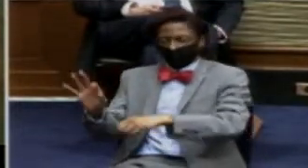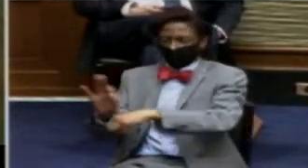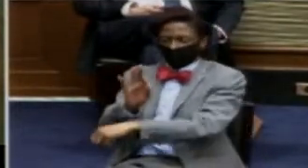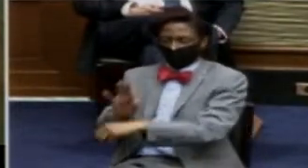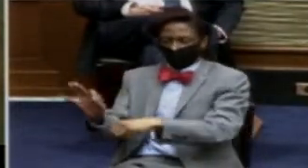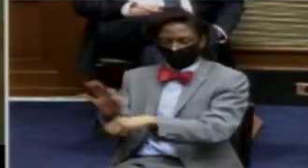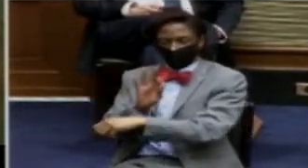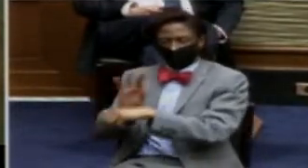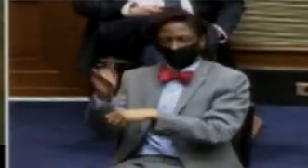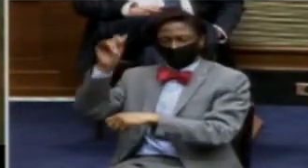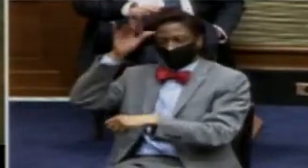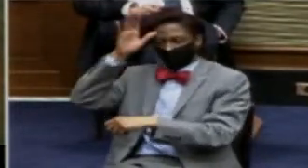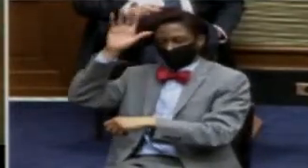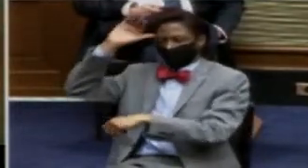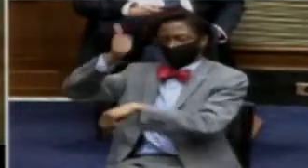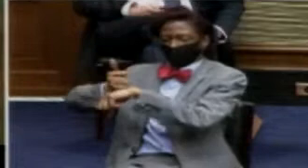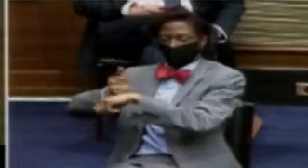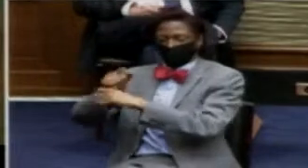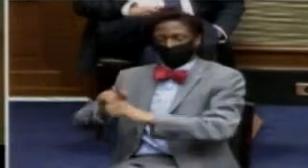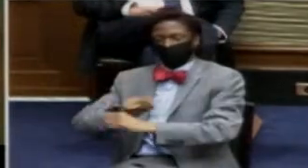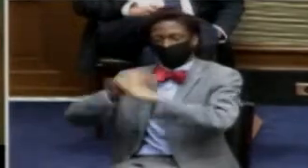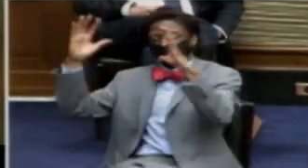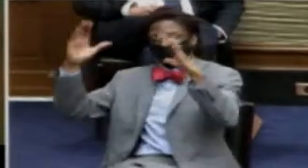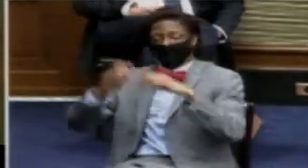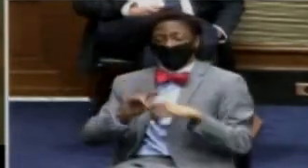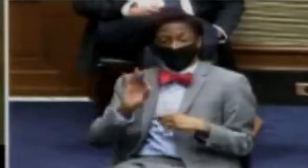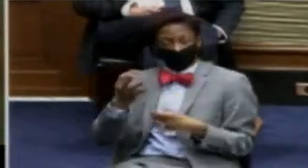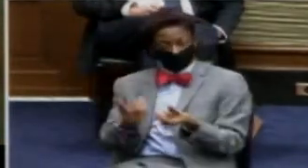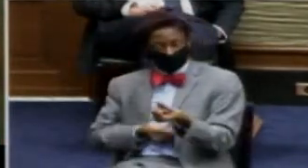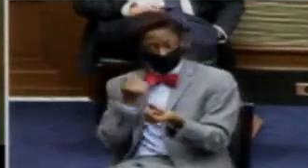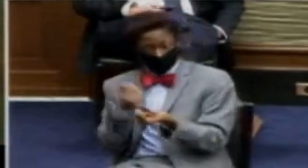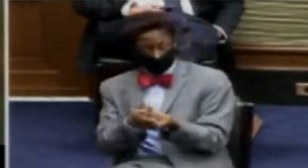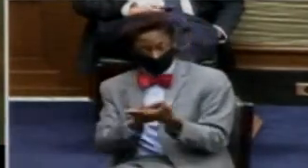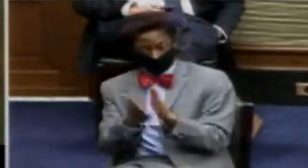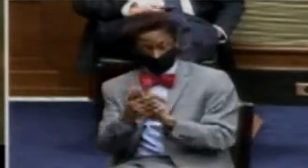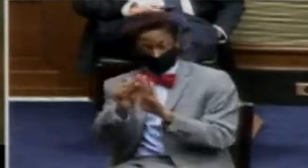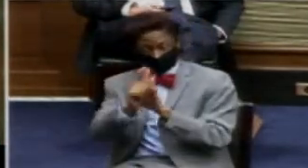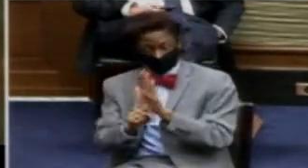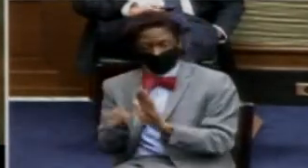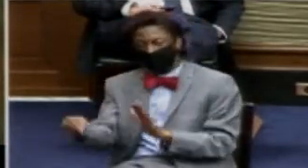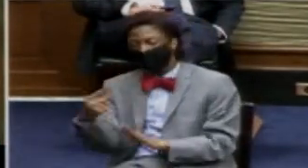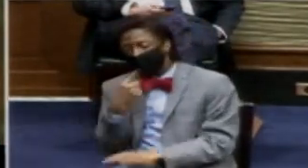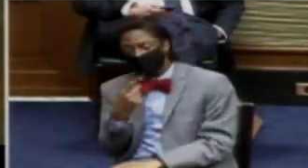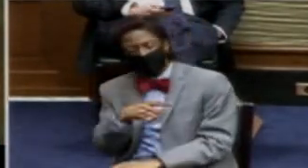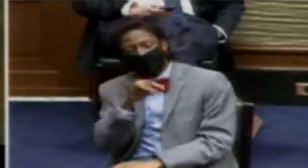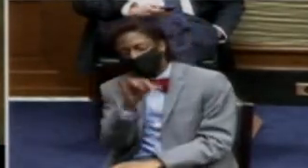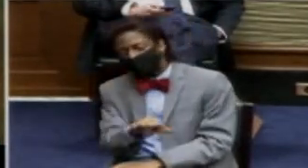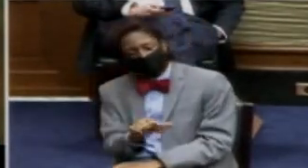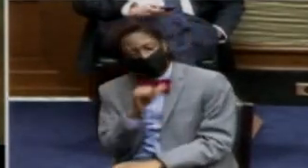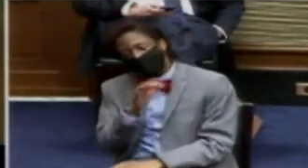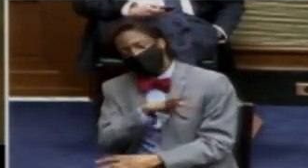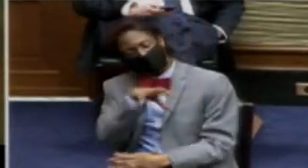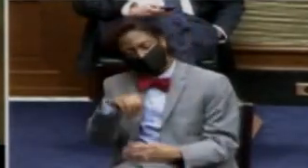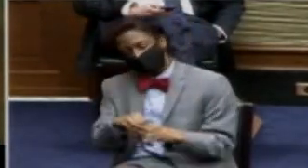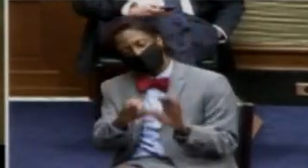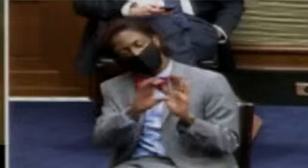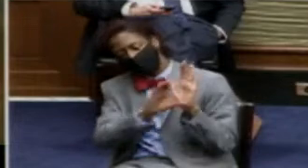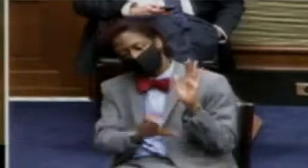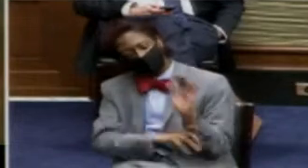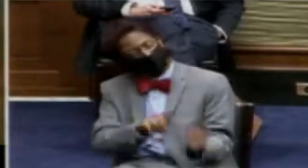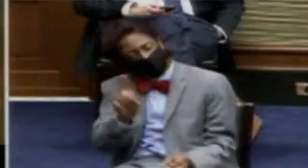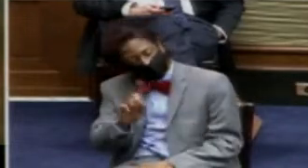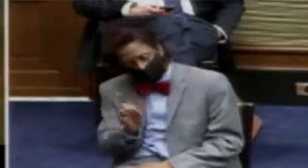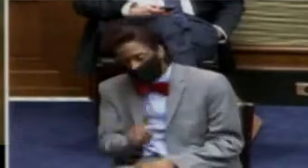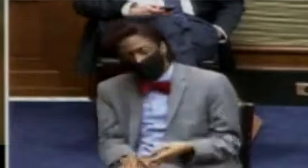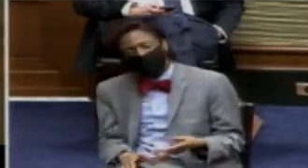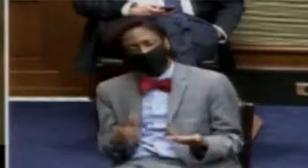envisioned. Those who support statehood point out that those restrictions are not found within the text of the Constitution and